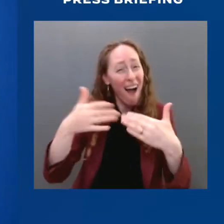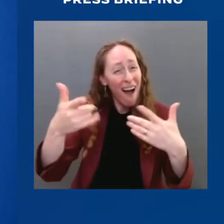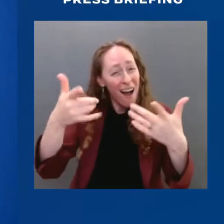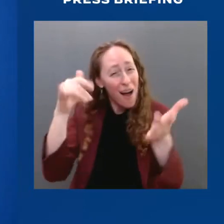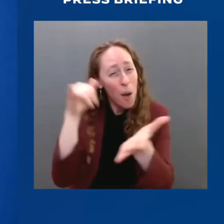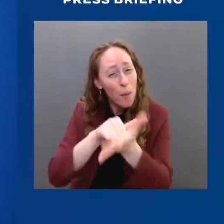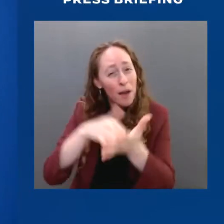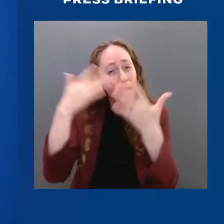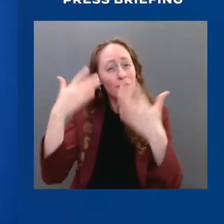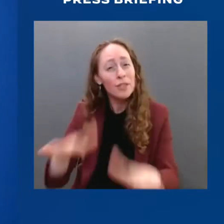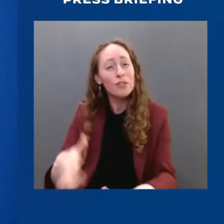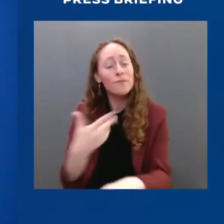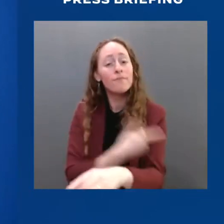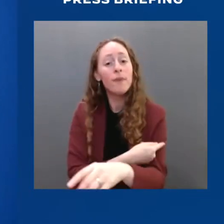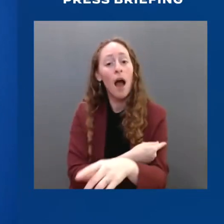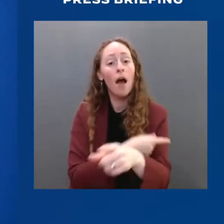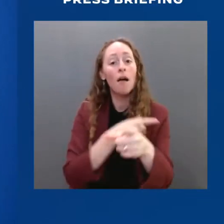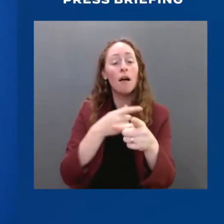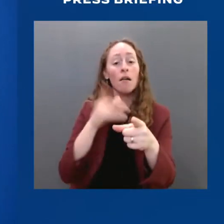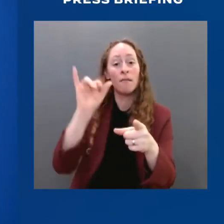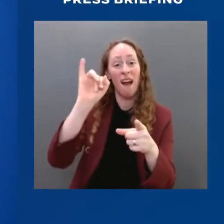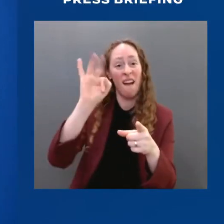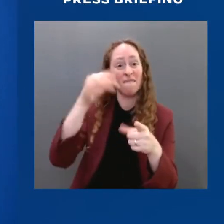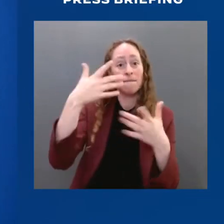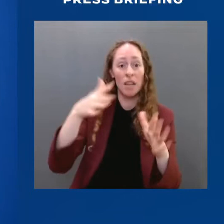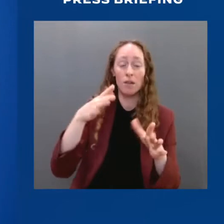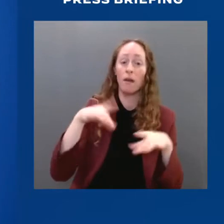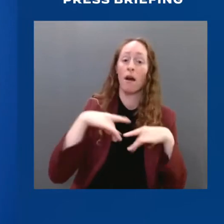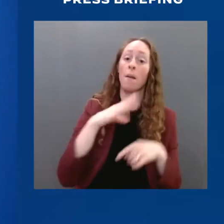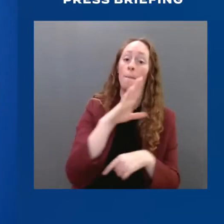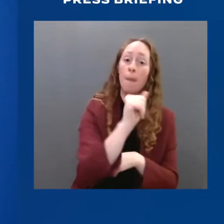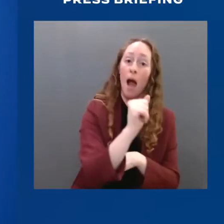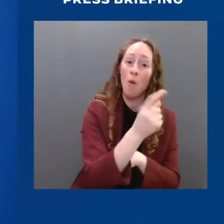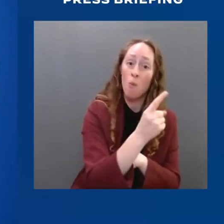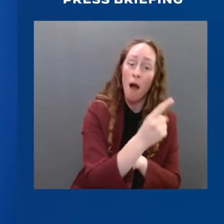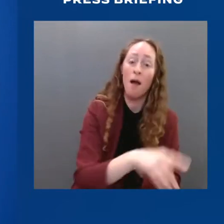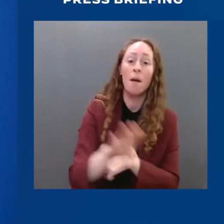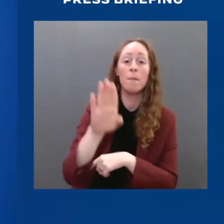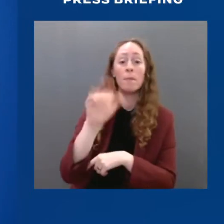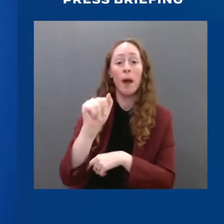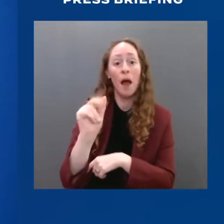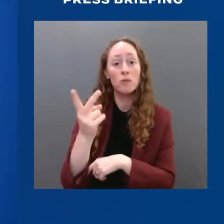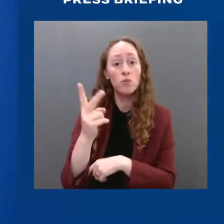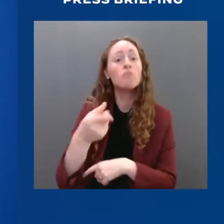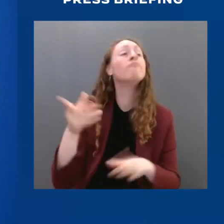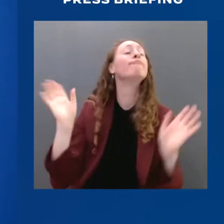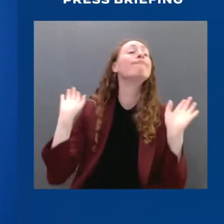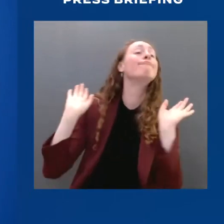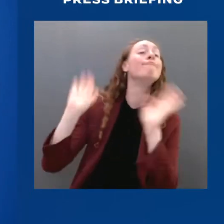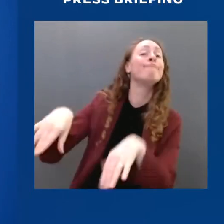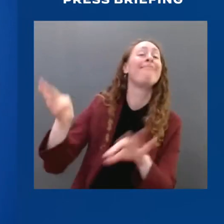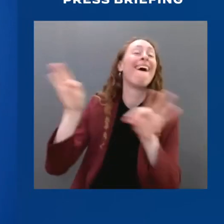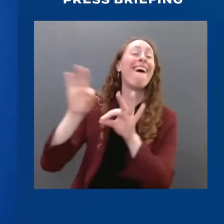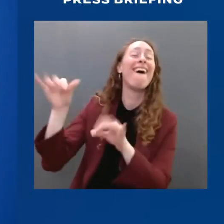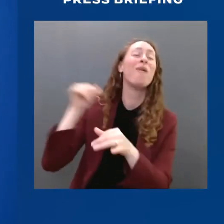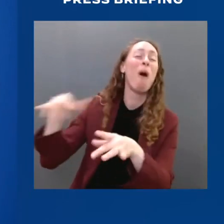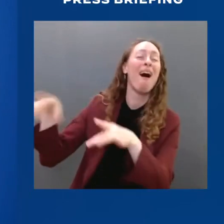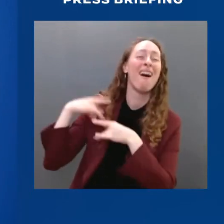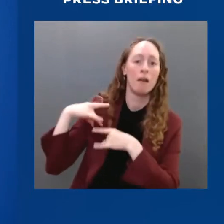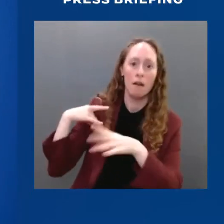BA5. We continue to learn more about these Omicron lineages, and CDC is closely monitoring the public health impact they